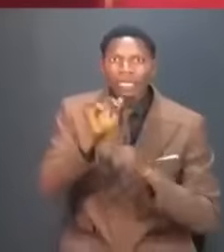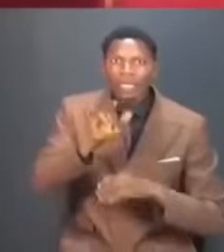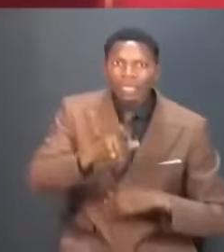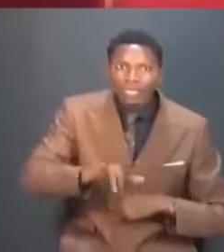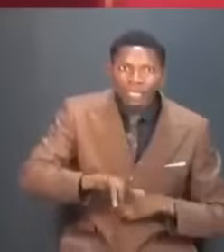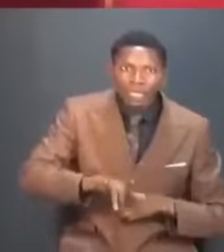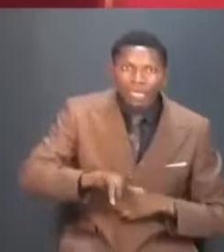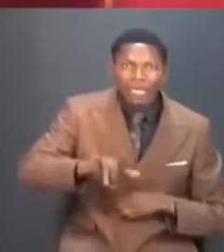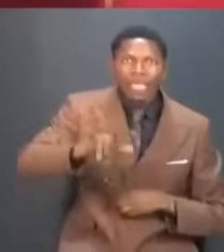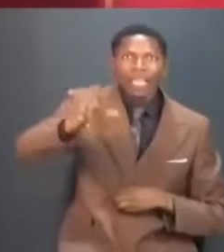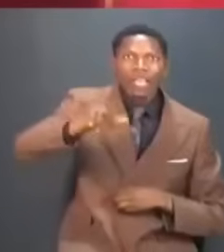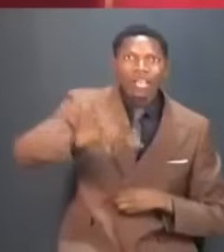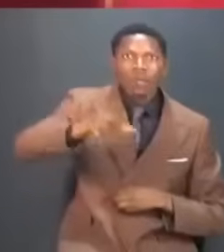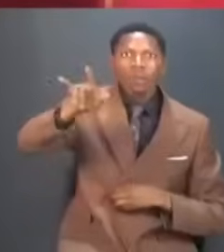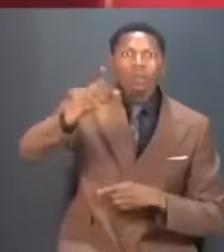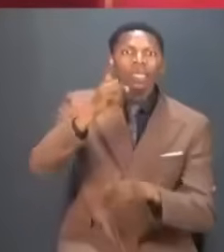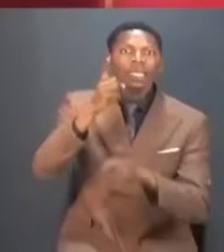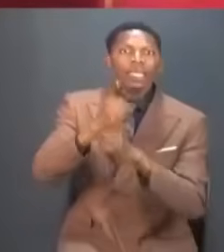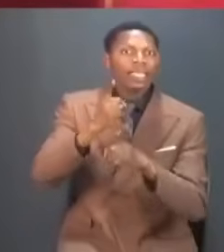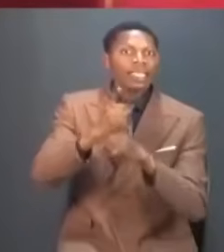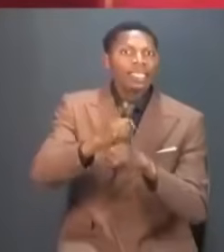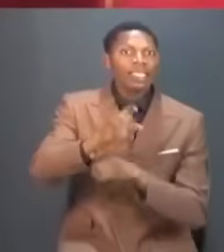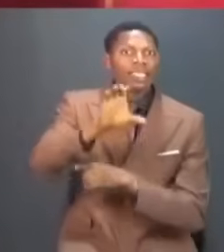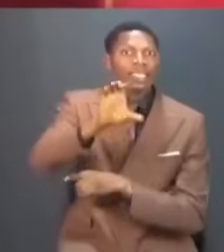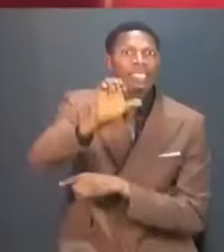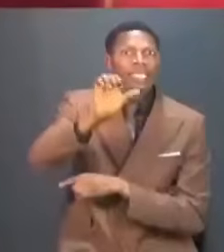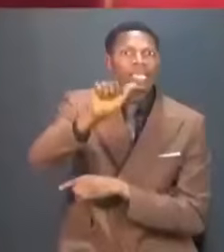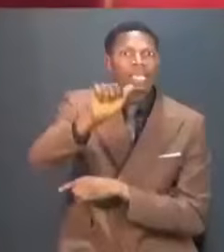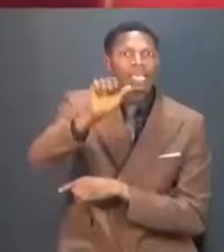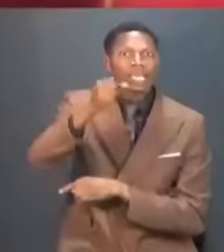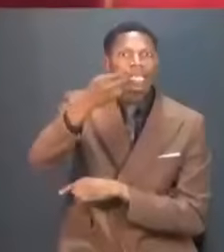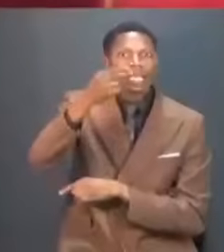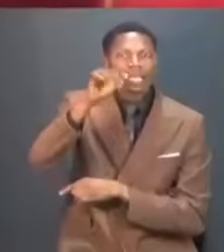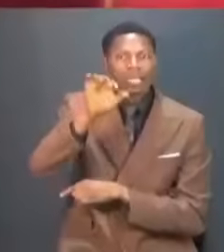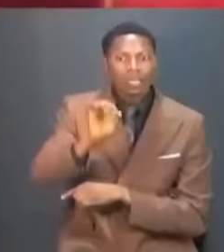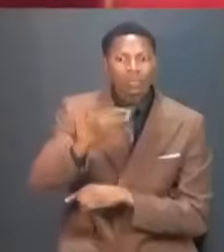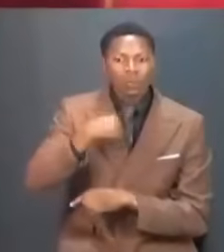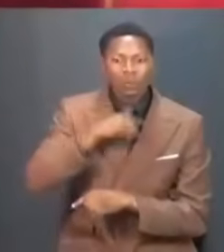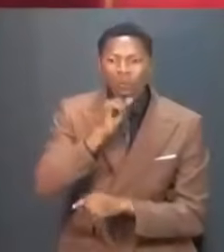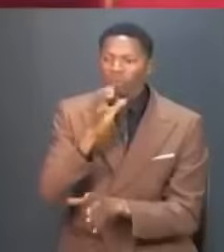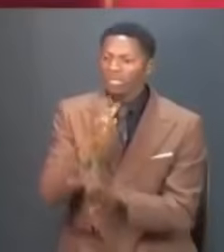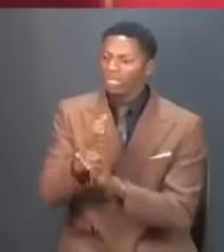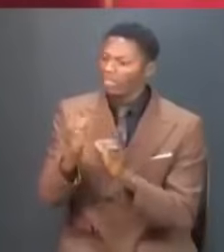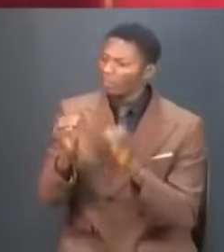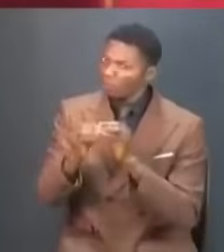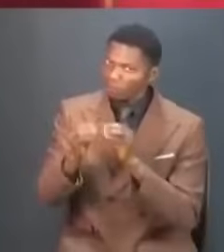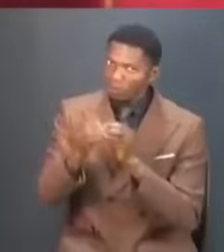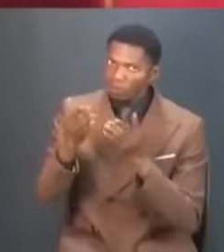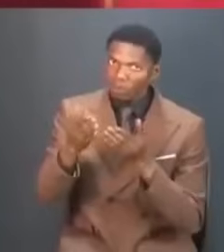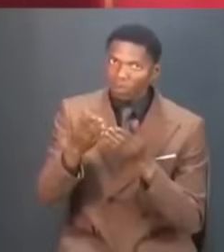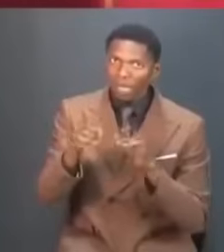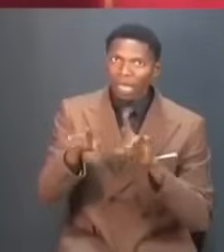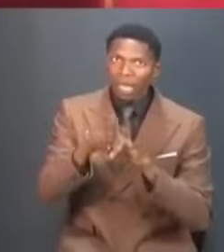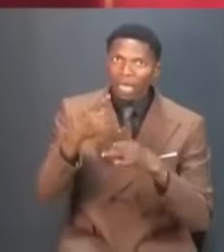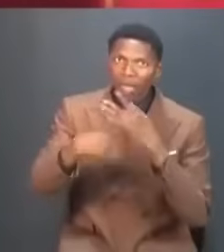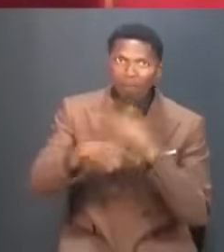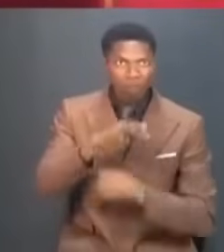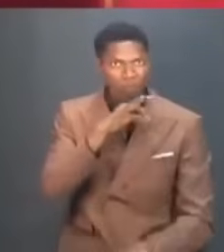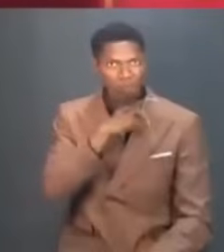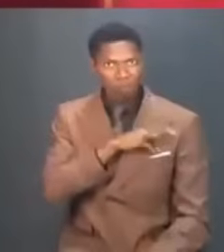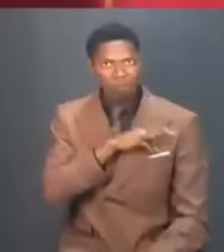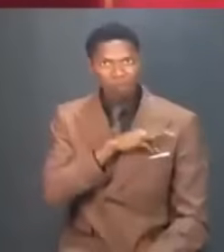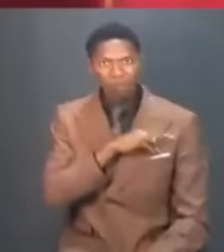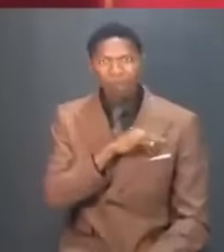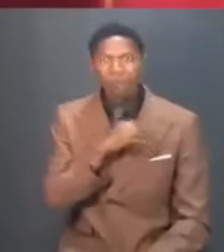raw cashew nut to the market and then not getting enough in the form of incomes, we